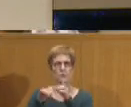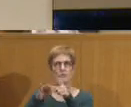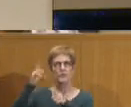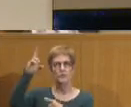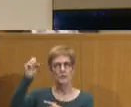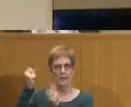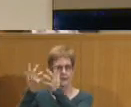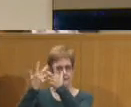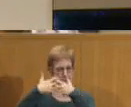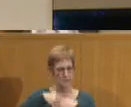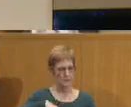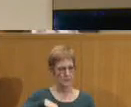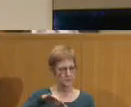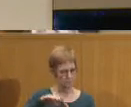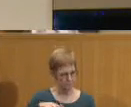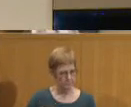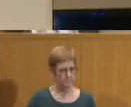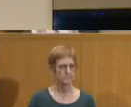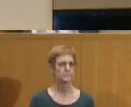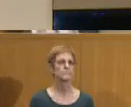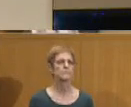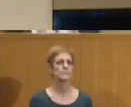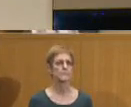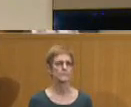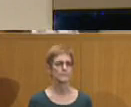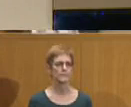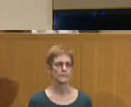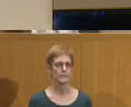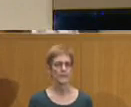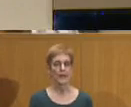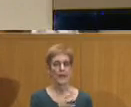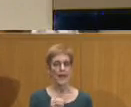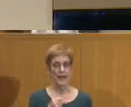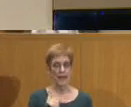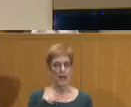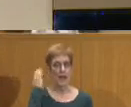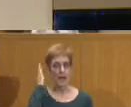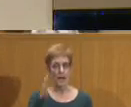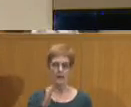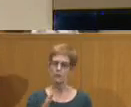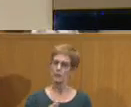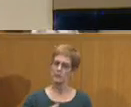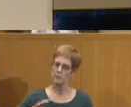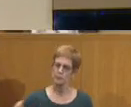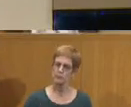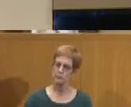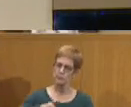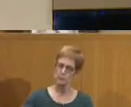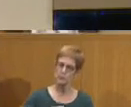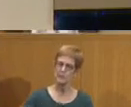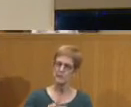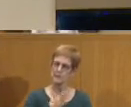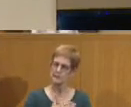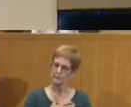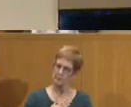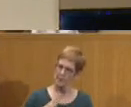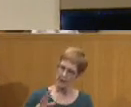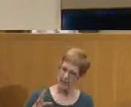Alexander Lyles. I, Viola Alexander Lyles. Do solemnly swear. Do solemnly swear. That I will support